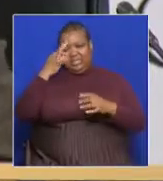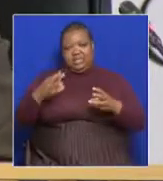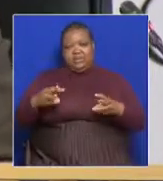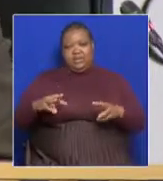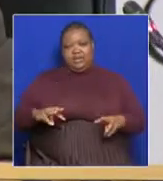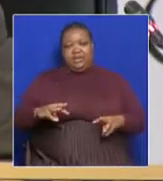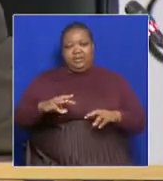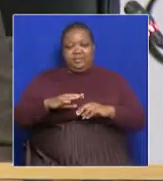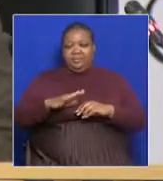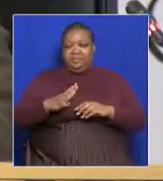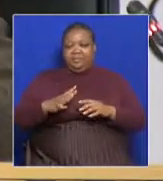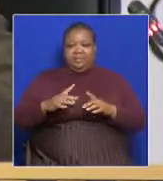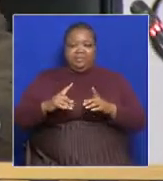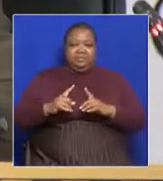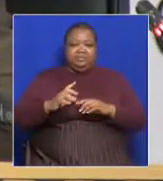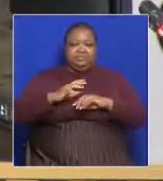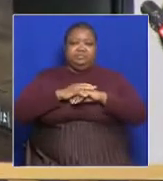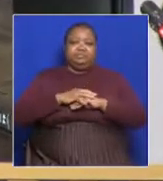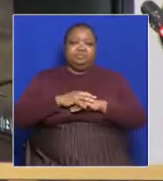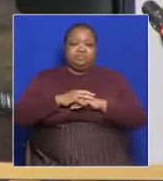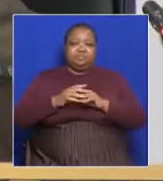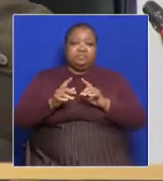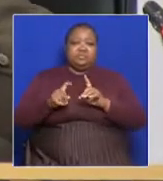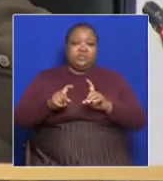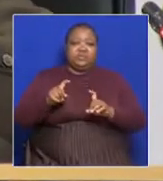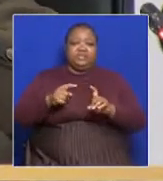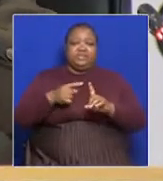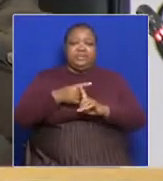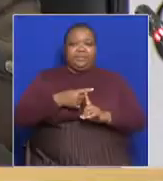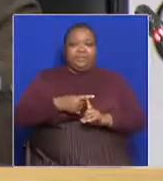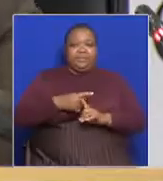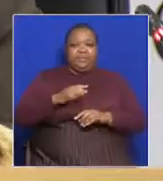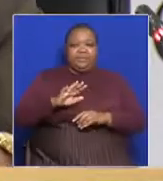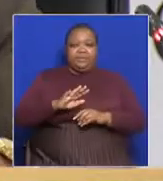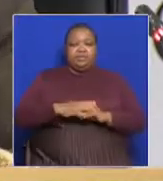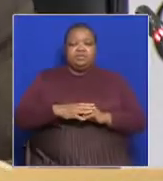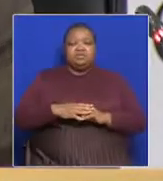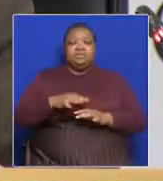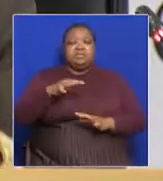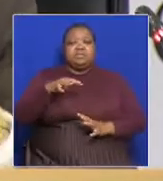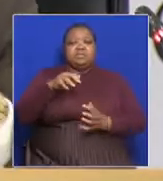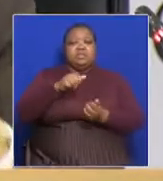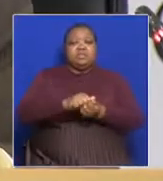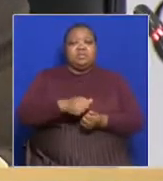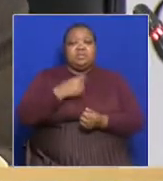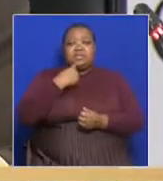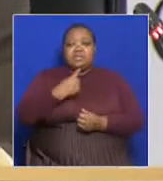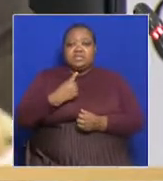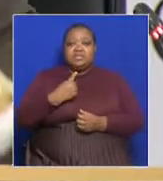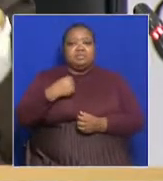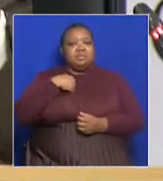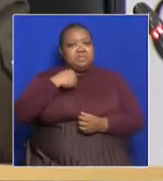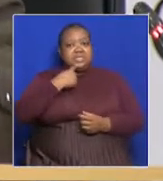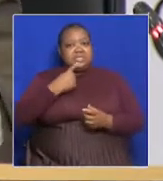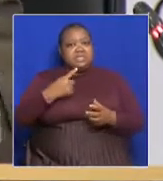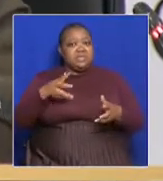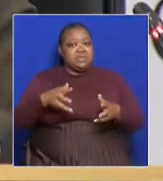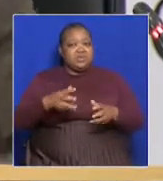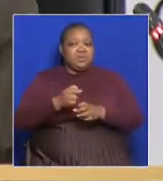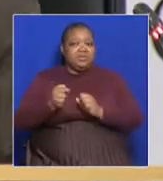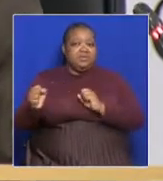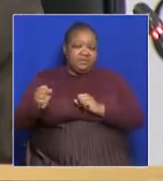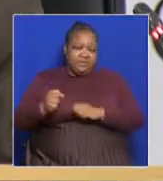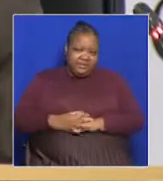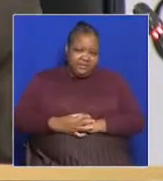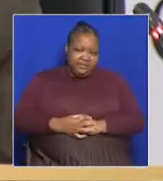that I did not ask yes, questions about. In a nutshell, Commissioner, I'm saying I did not say that to him at all, that people are planning